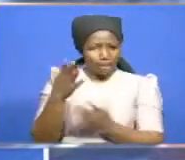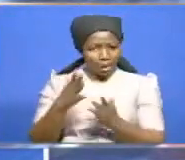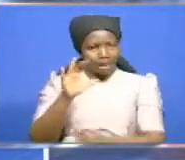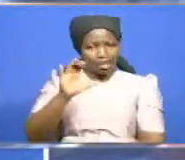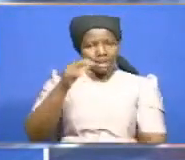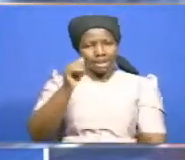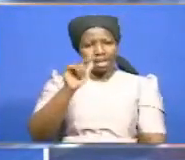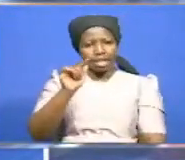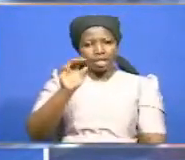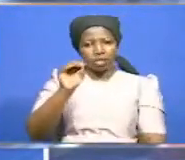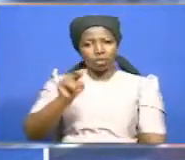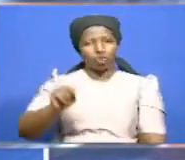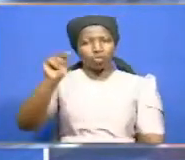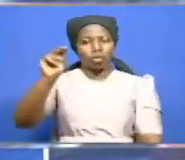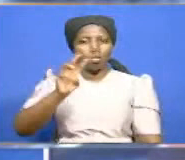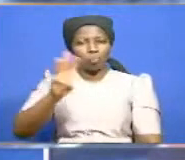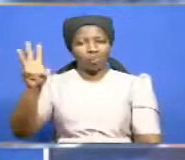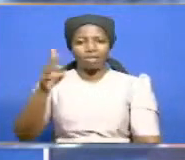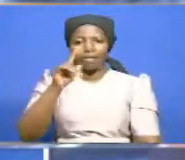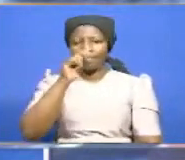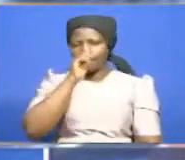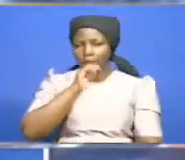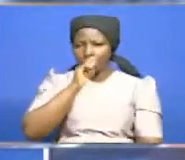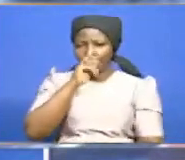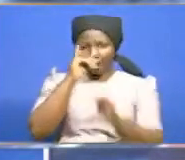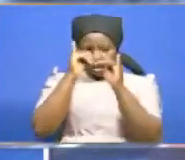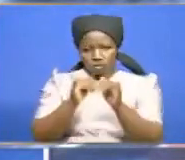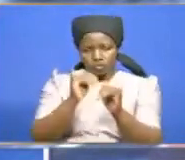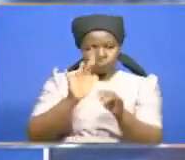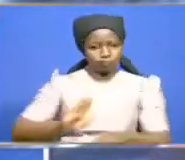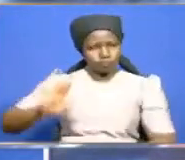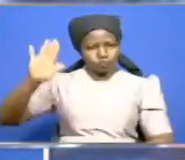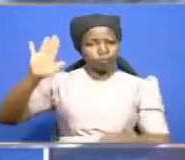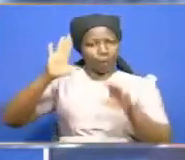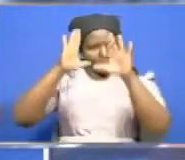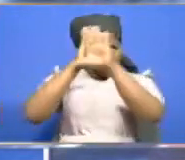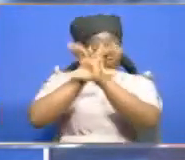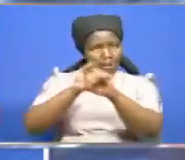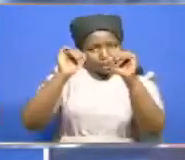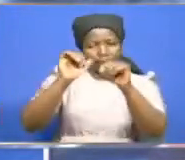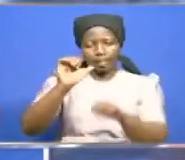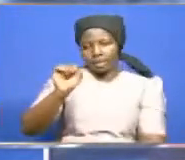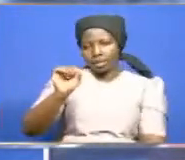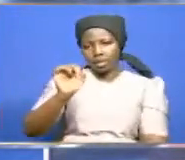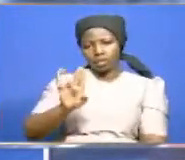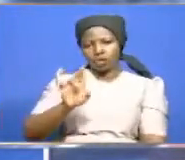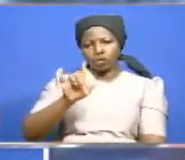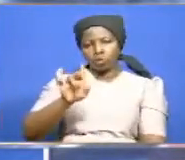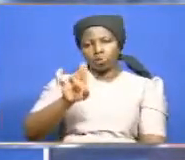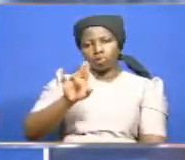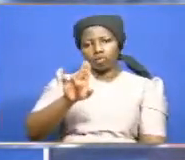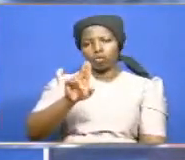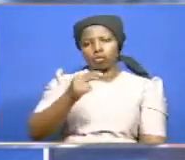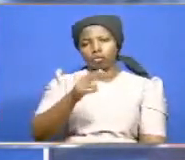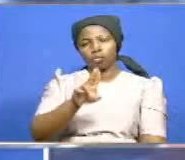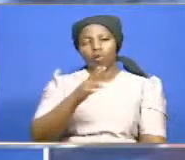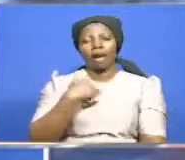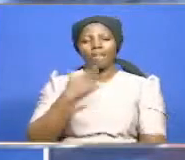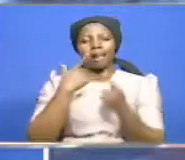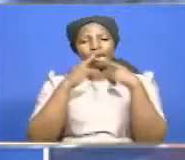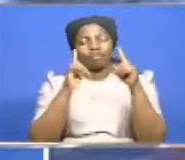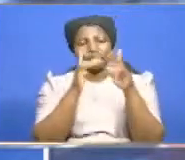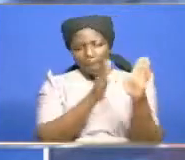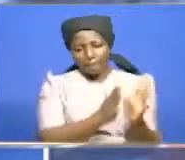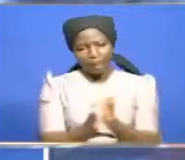of Tanzania. The newly sworn-in President Samia Suluhu Hassan announced the burial plans, saying the public will get the